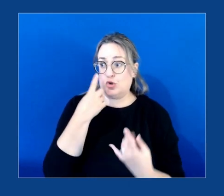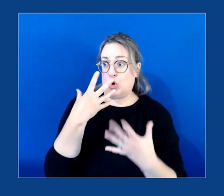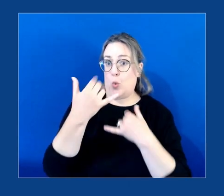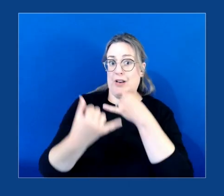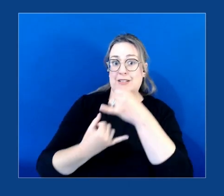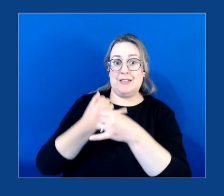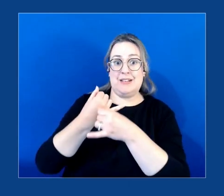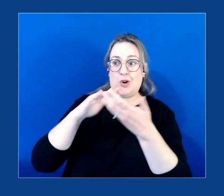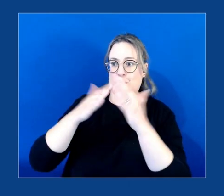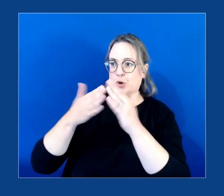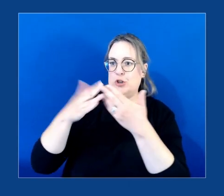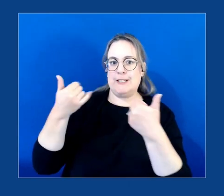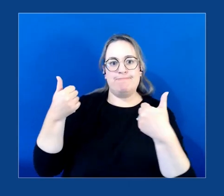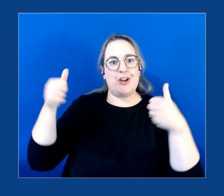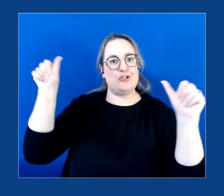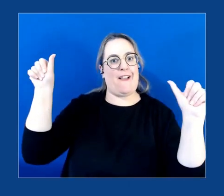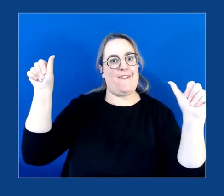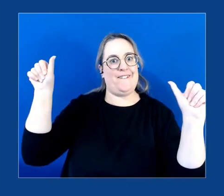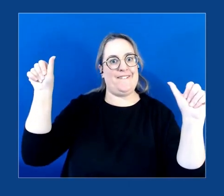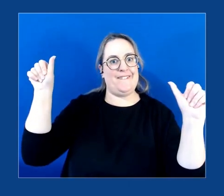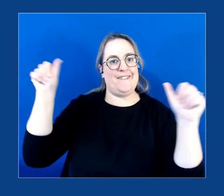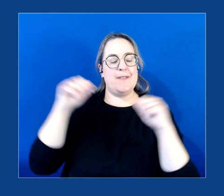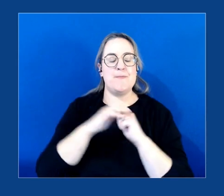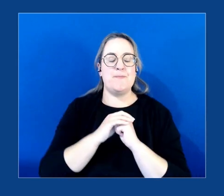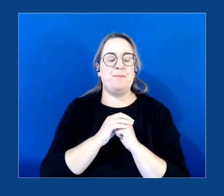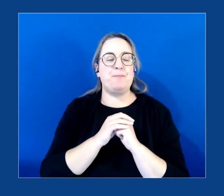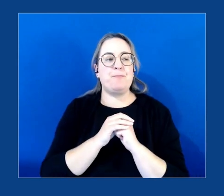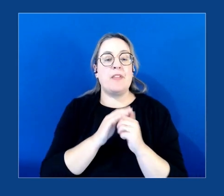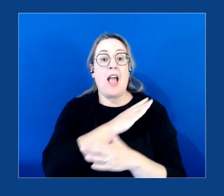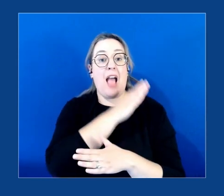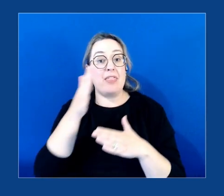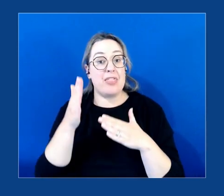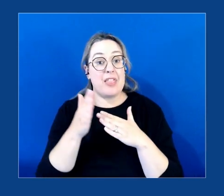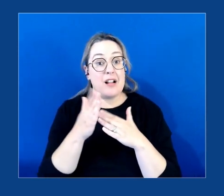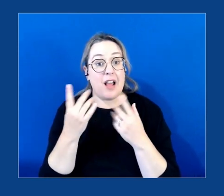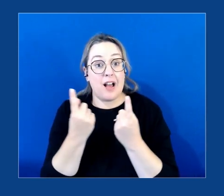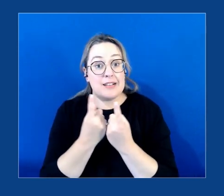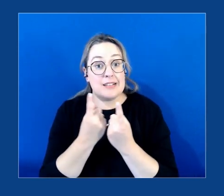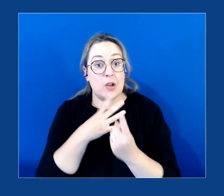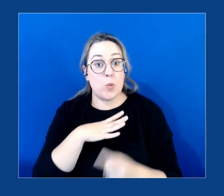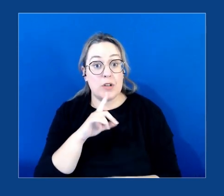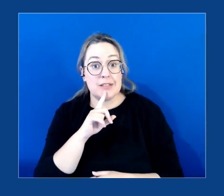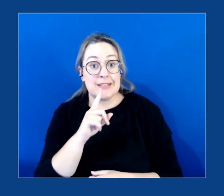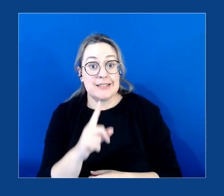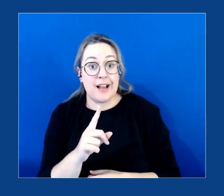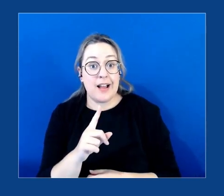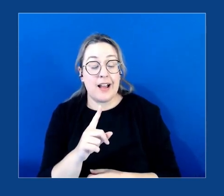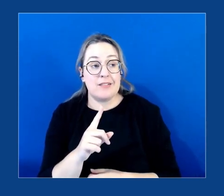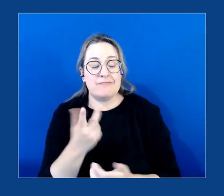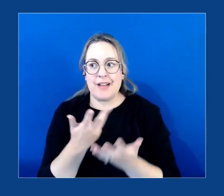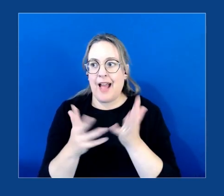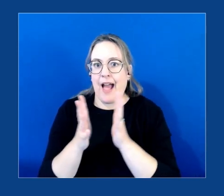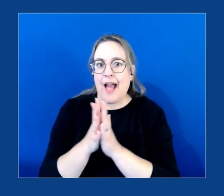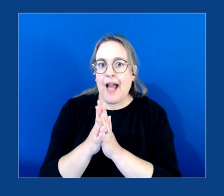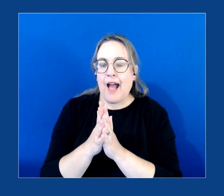achievement. And you're right. The other thing is, the final thing that I'd mention is the emergence of so many